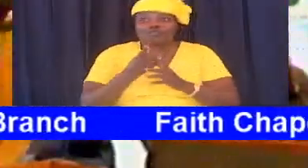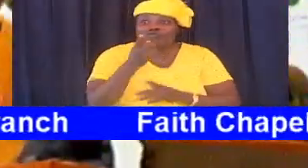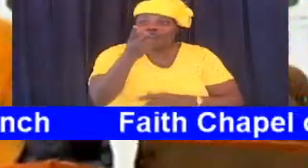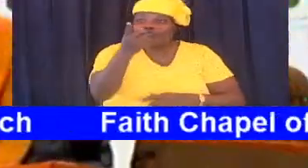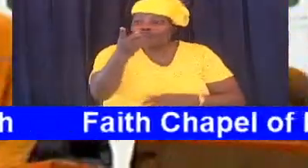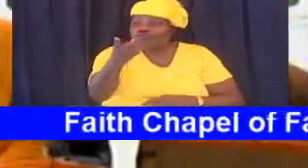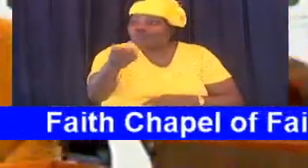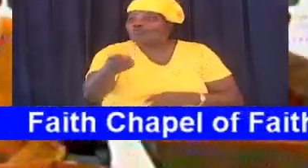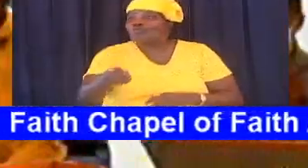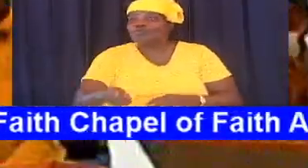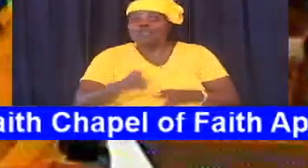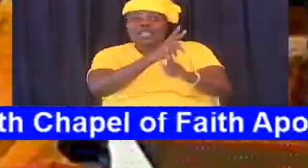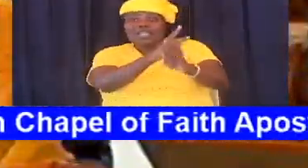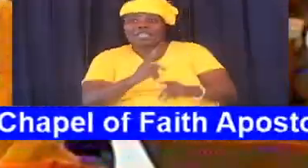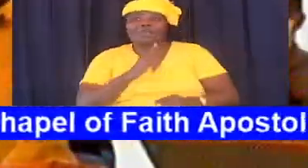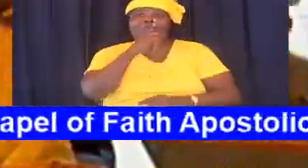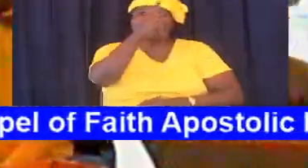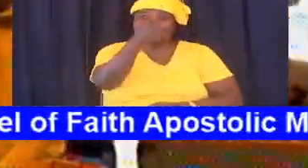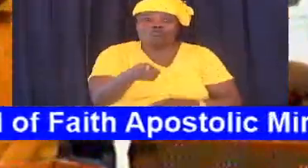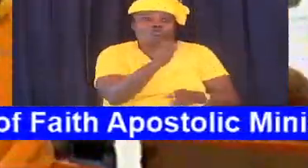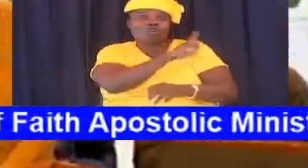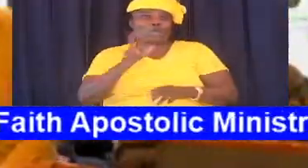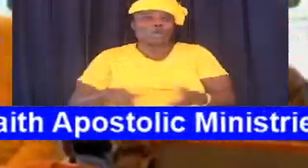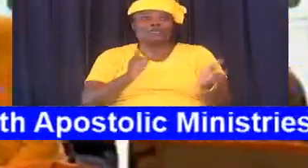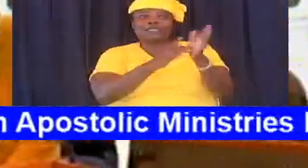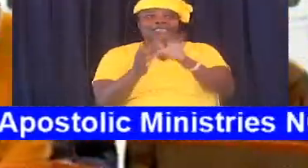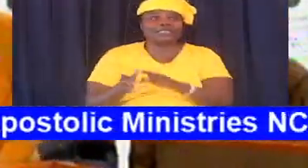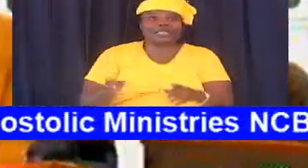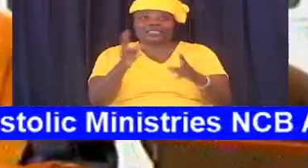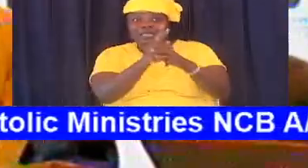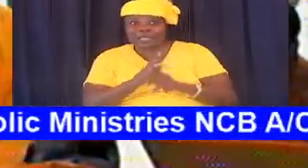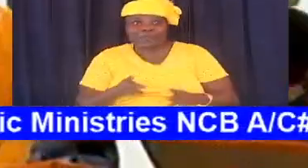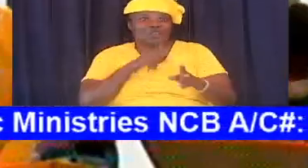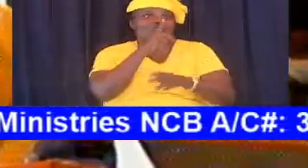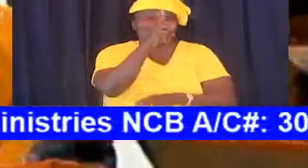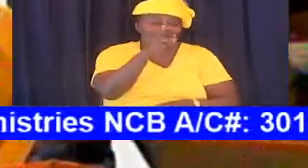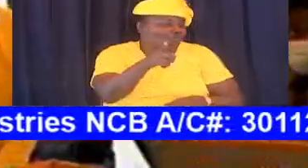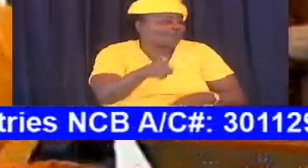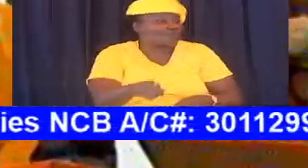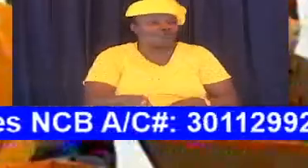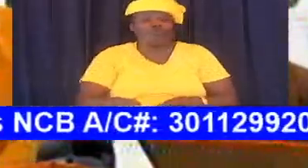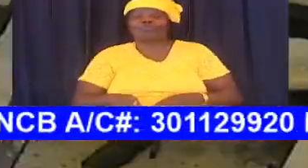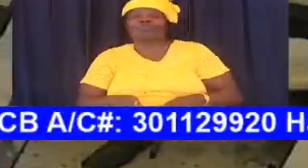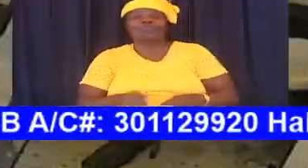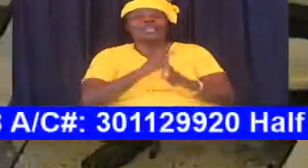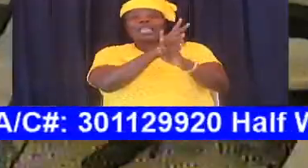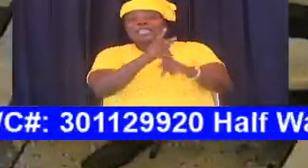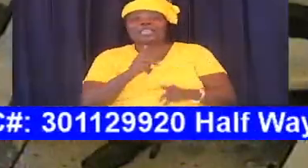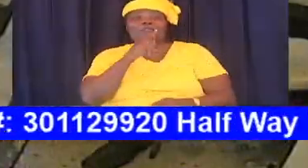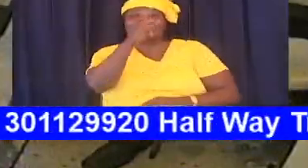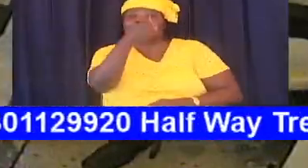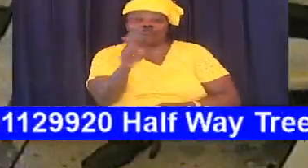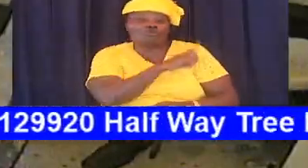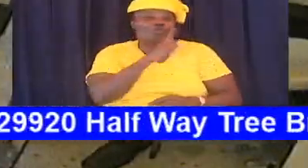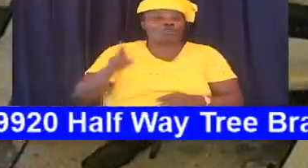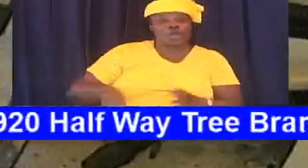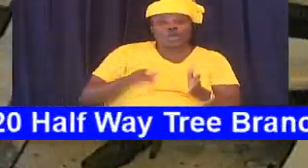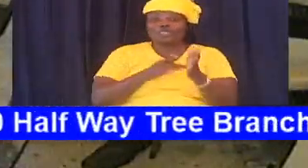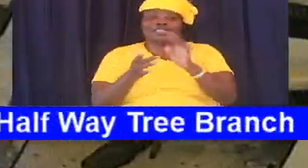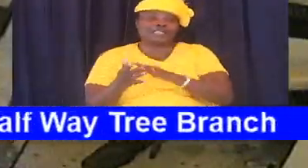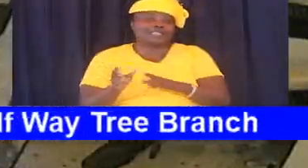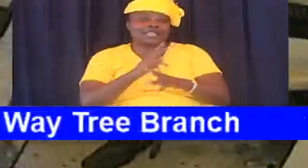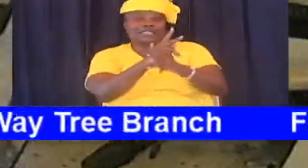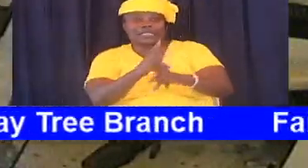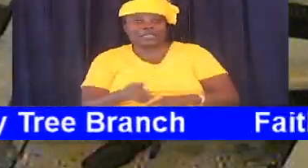me true. So keep me true, Lord Jesus, keep me true. Keep me true.